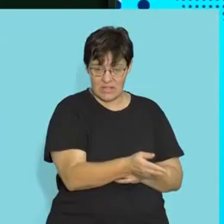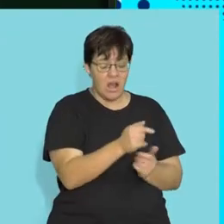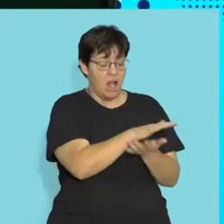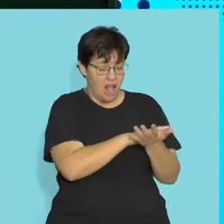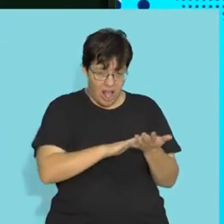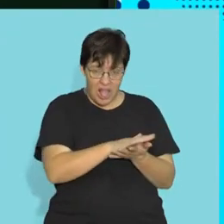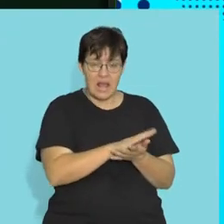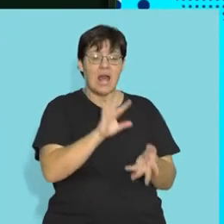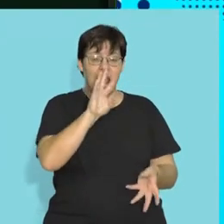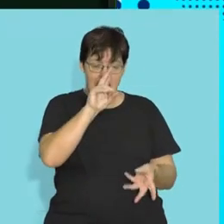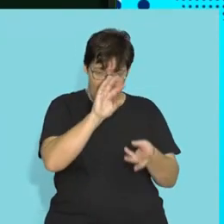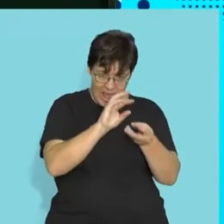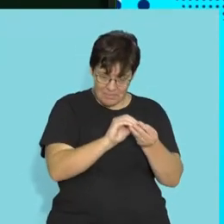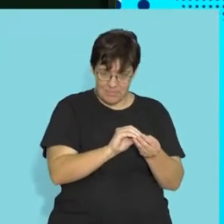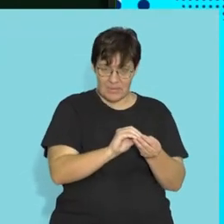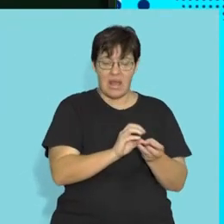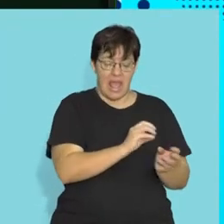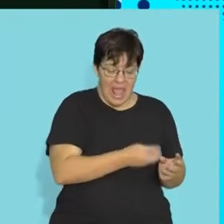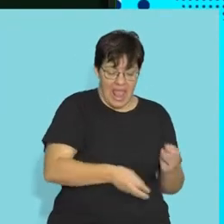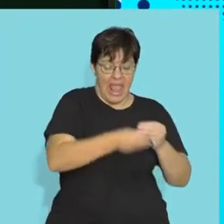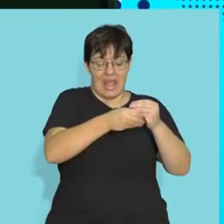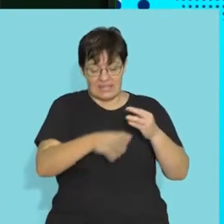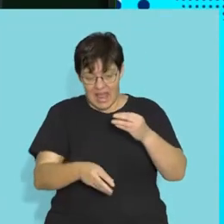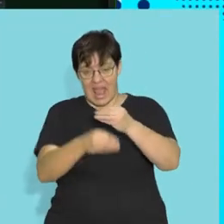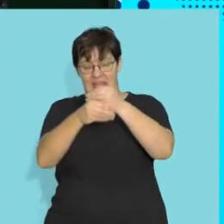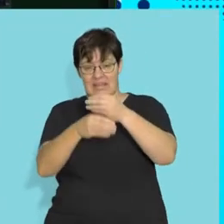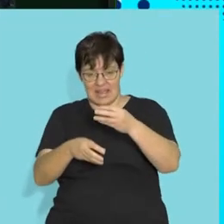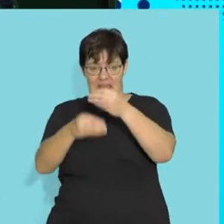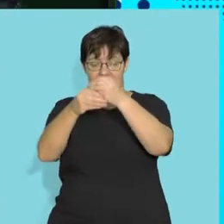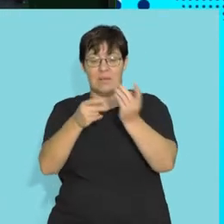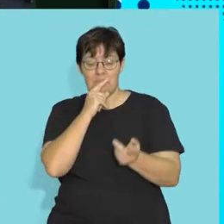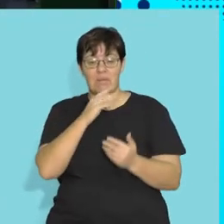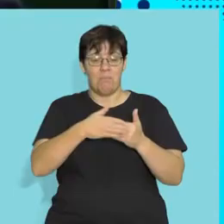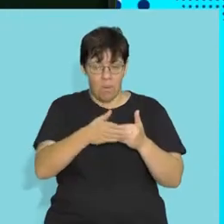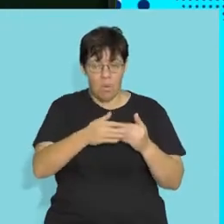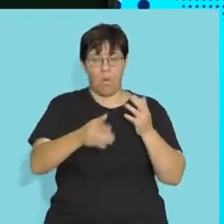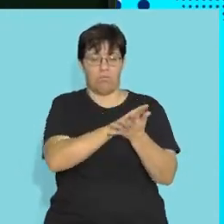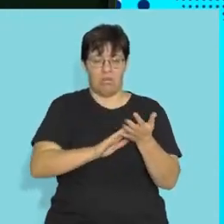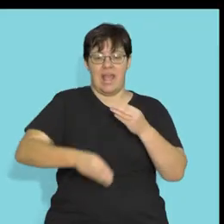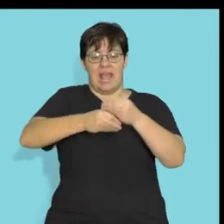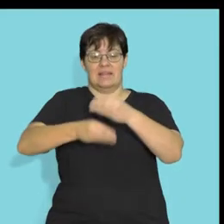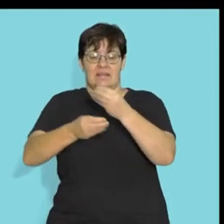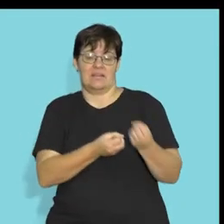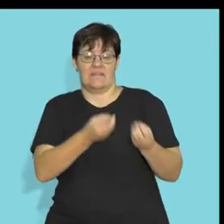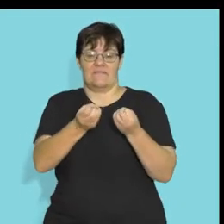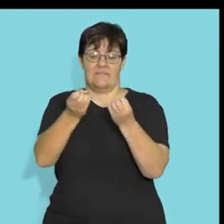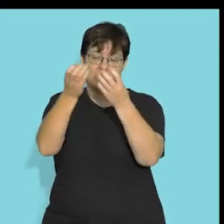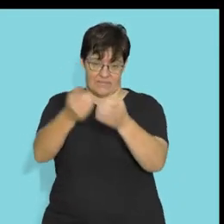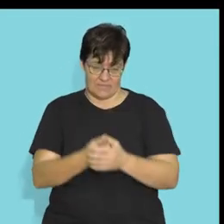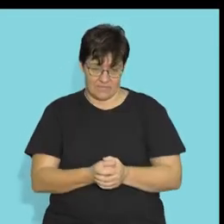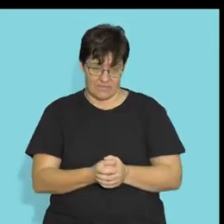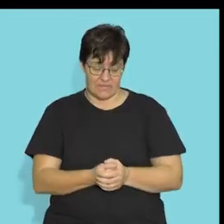that these pollutants tend to accumulate in the food chains as we move up from one level to the next.